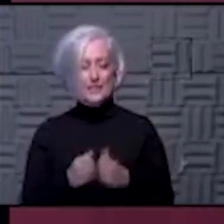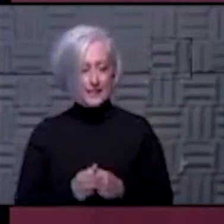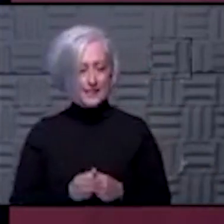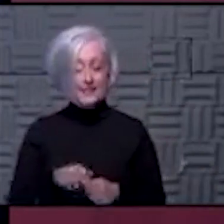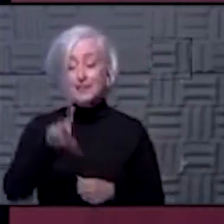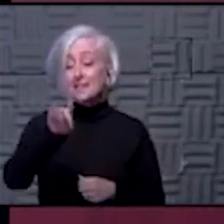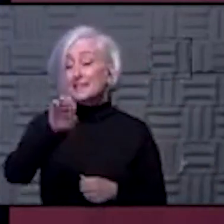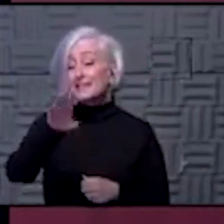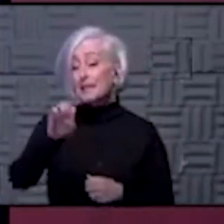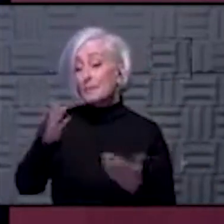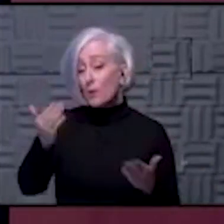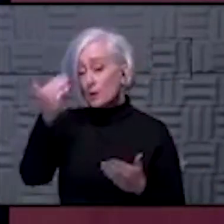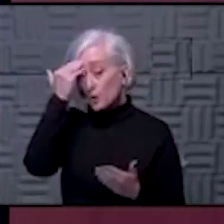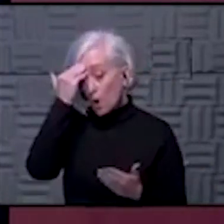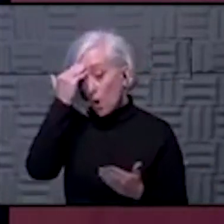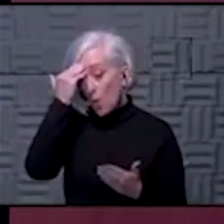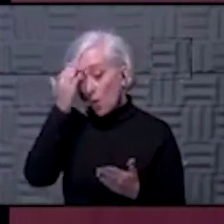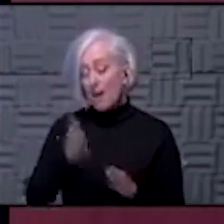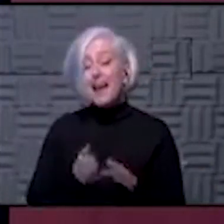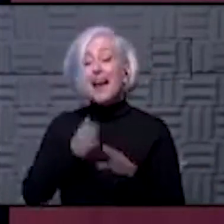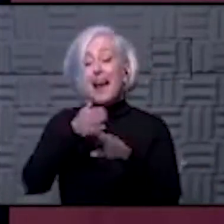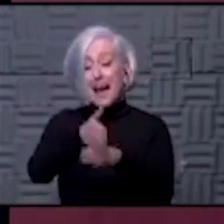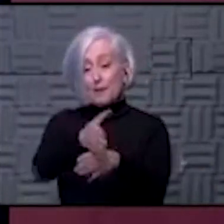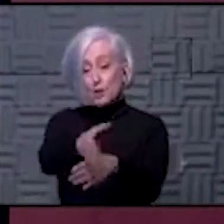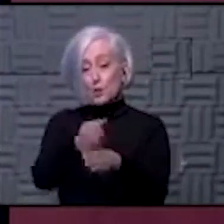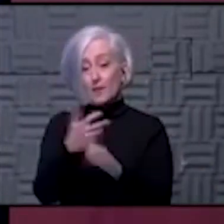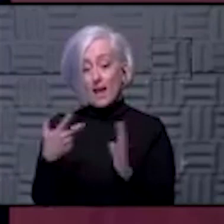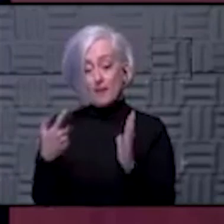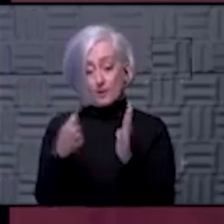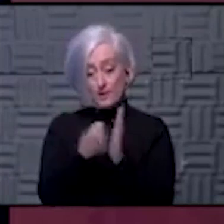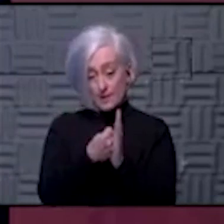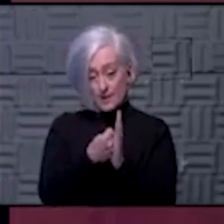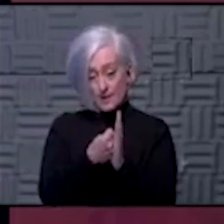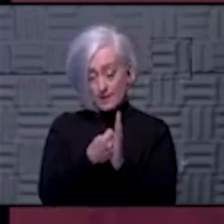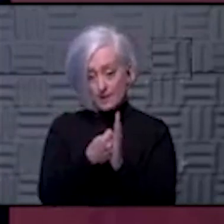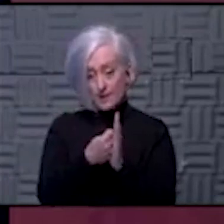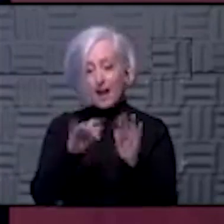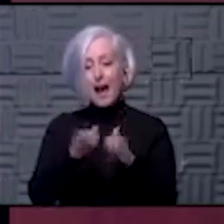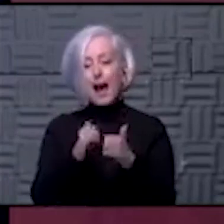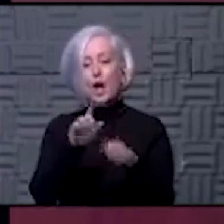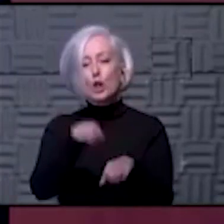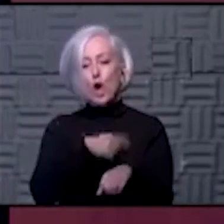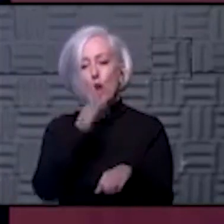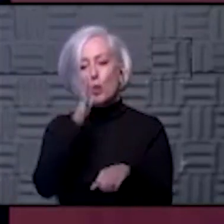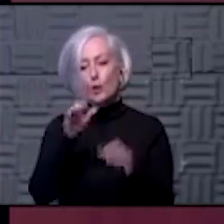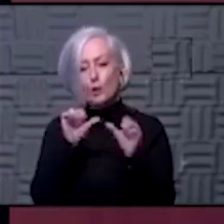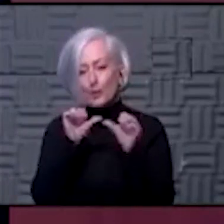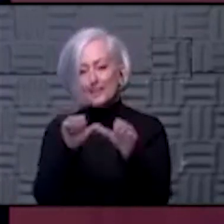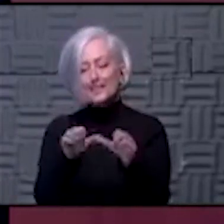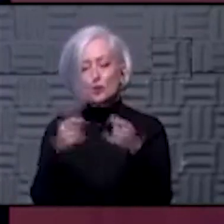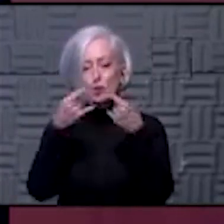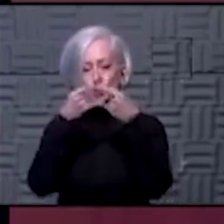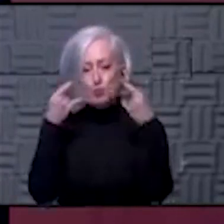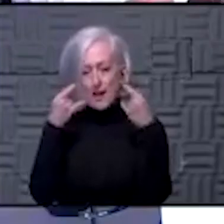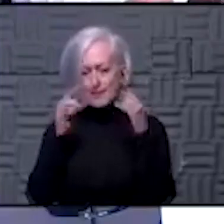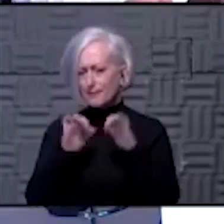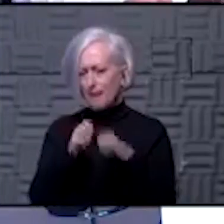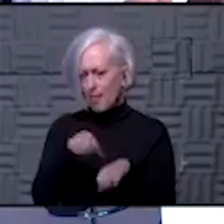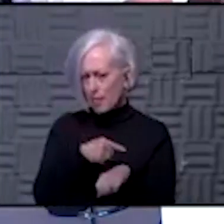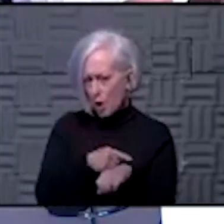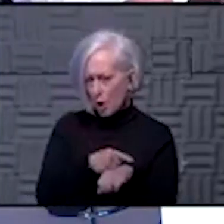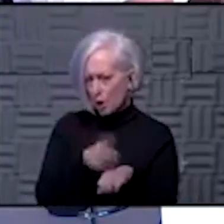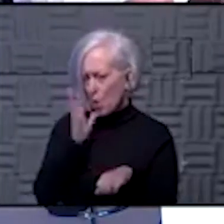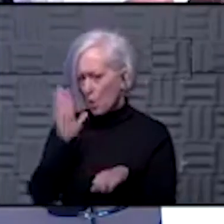Debbie wants to know, once a vaccine is given, how long will one need to mask, or will it be required? That's another great question, Hawk. What do you think? I don't think